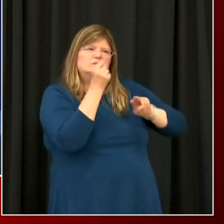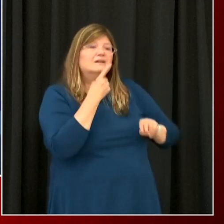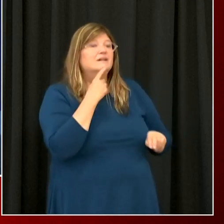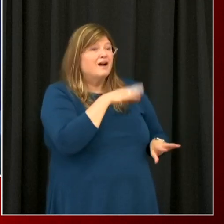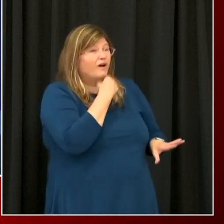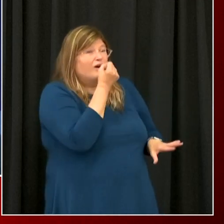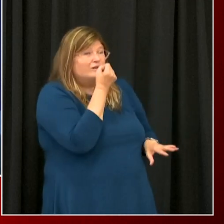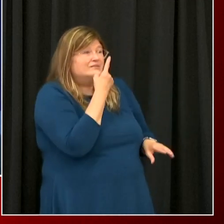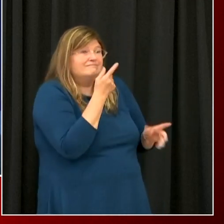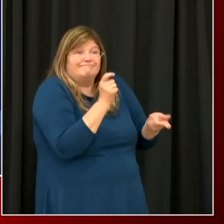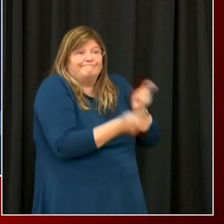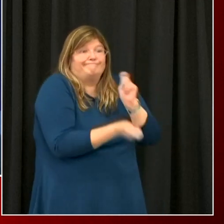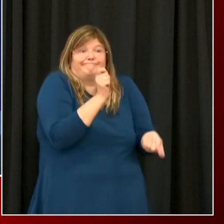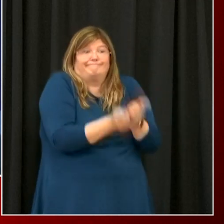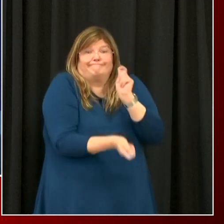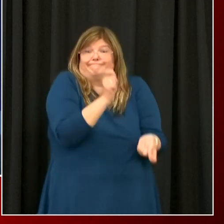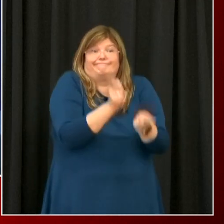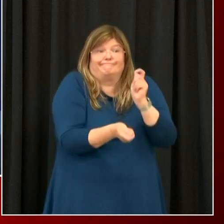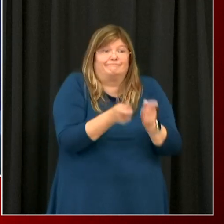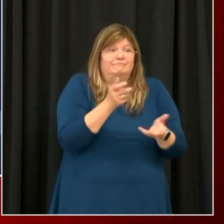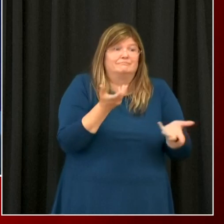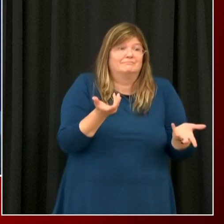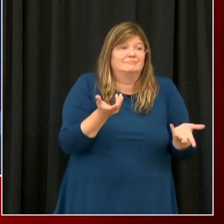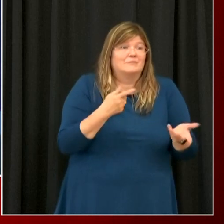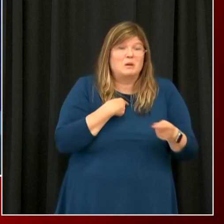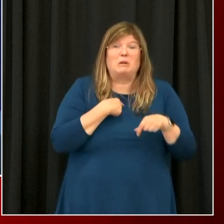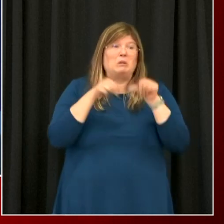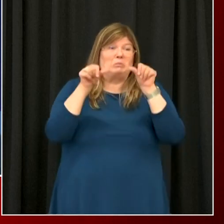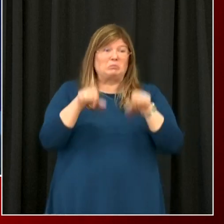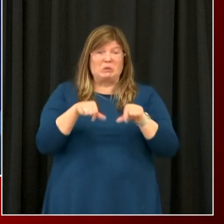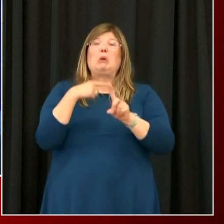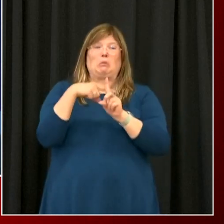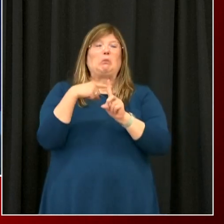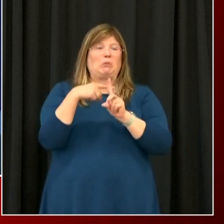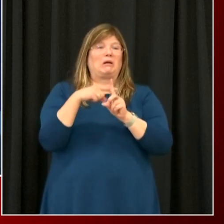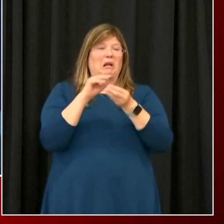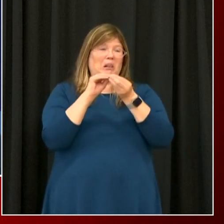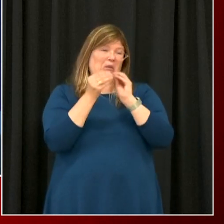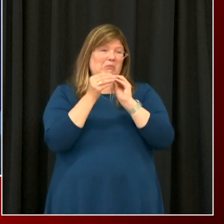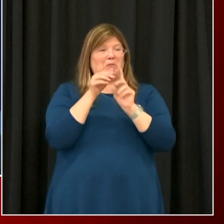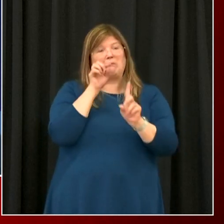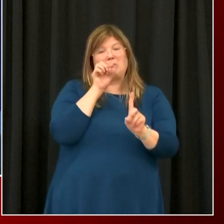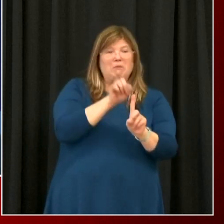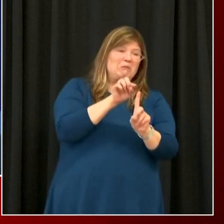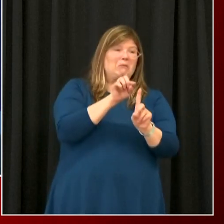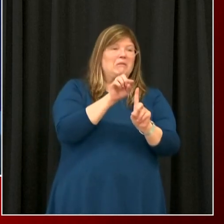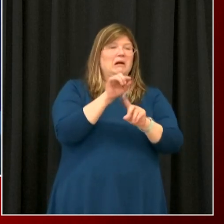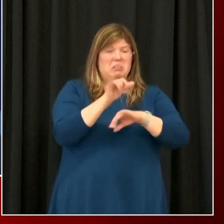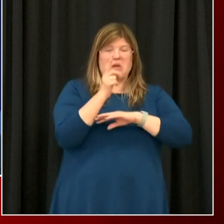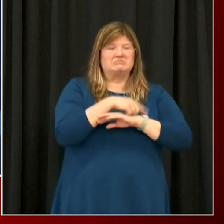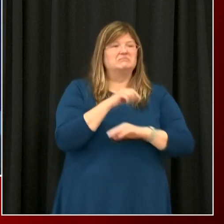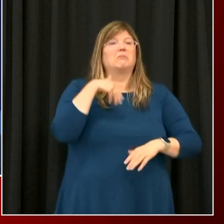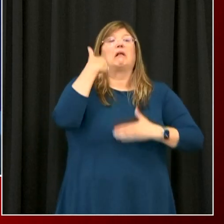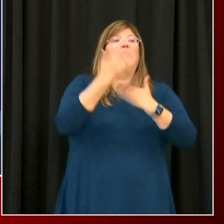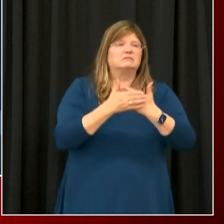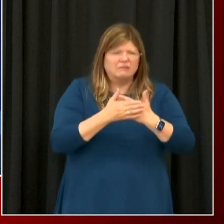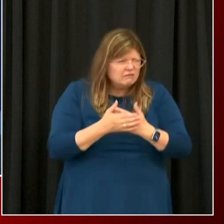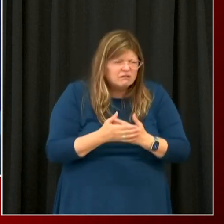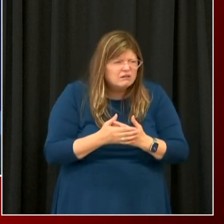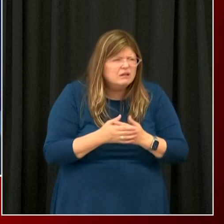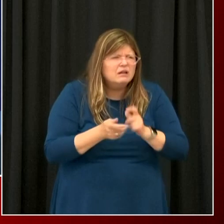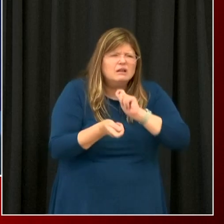a positivity rate for a particular day, and then the next day, that number changes. And here's why. If we have